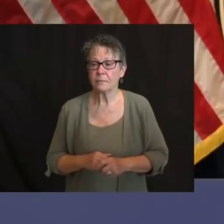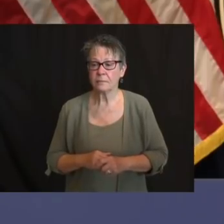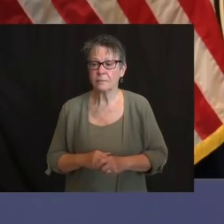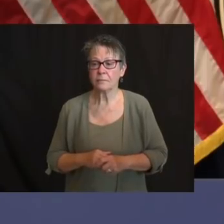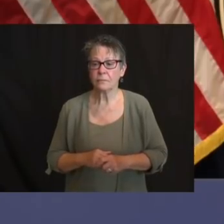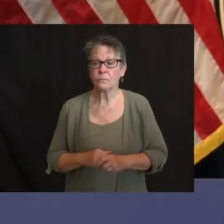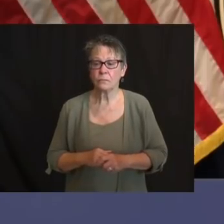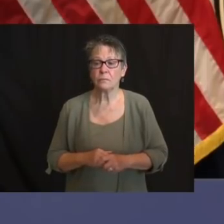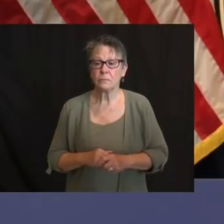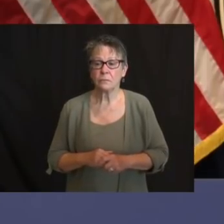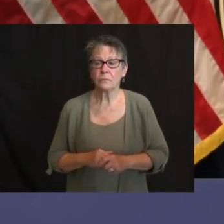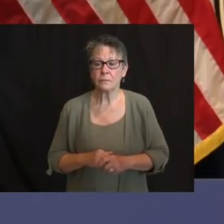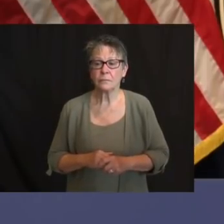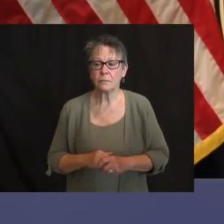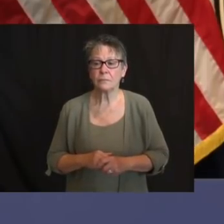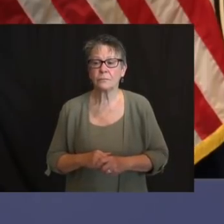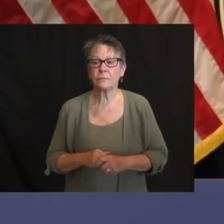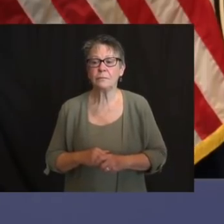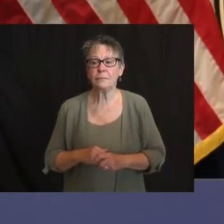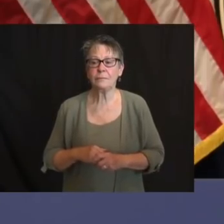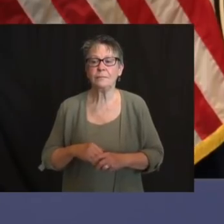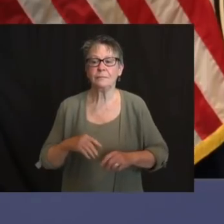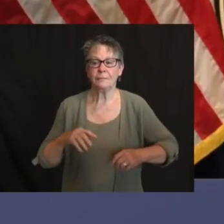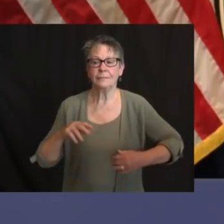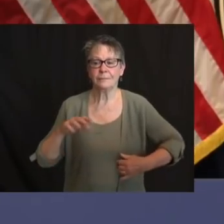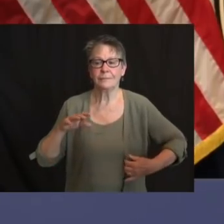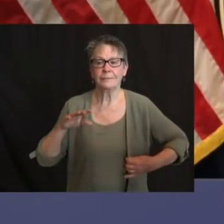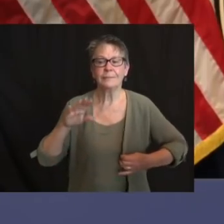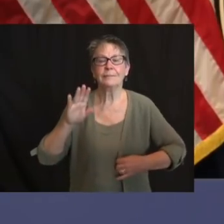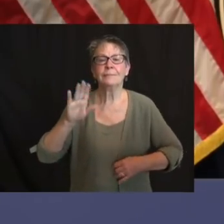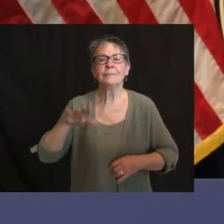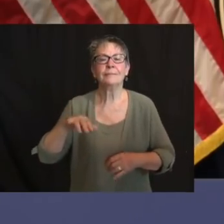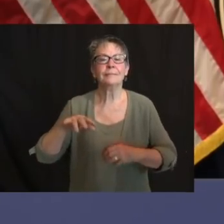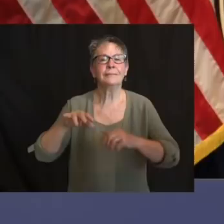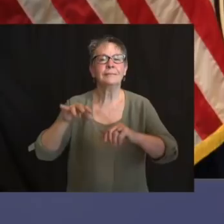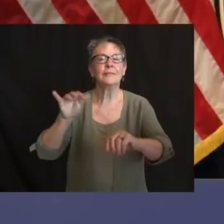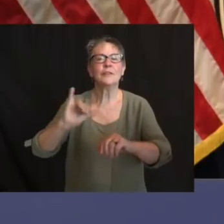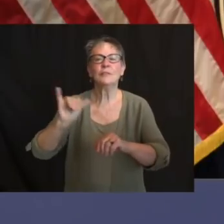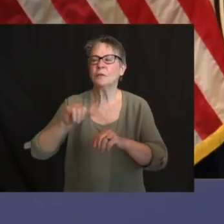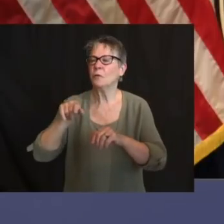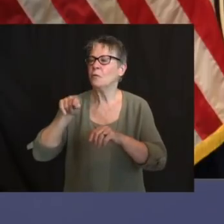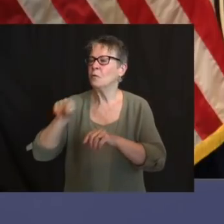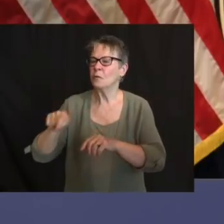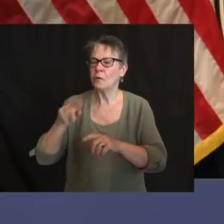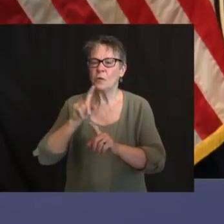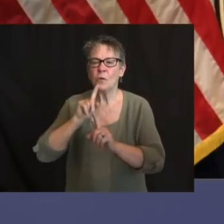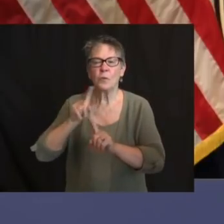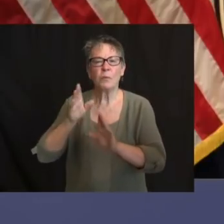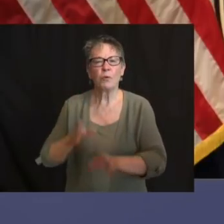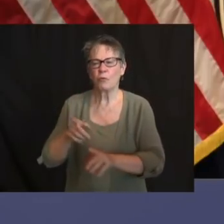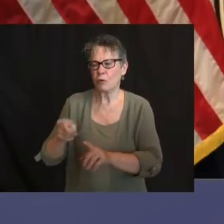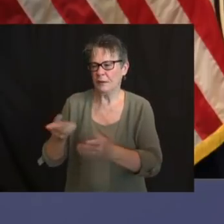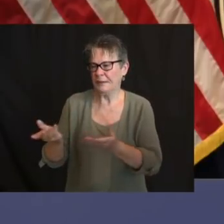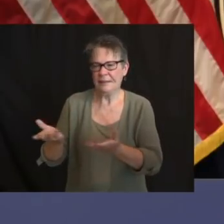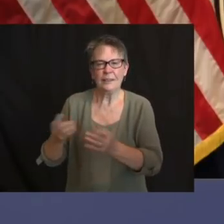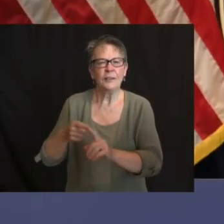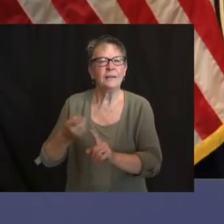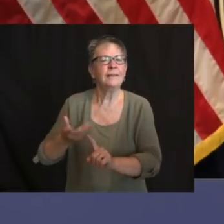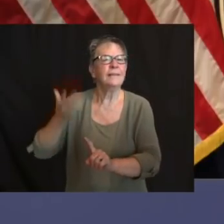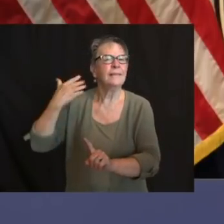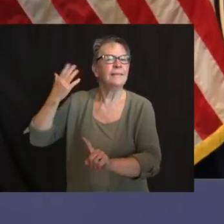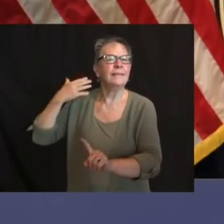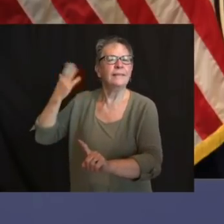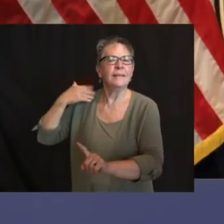first. Please. What do you make of the corrections officer who took part in reenacting George Floyd's death? Should he